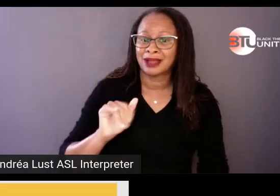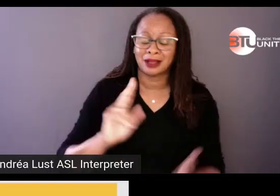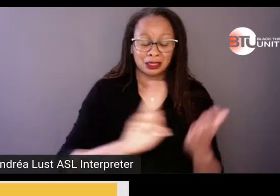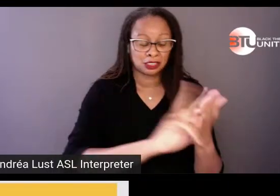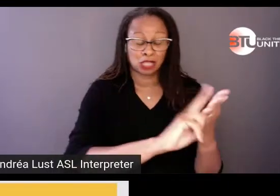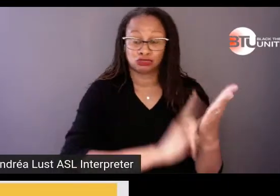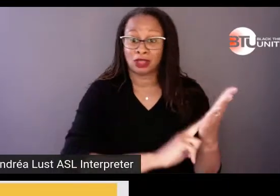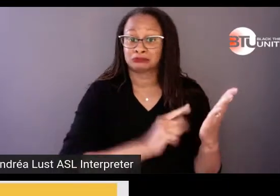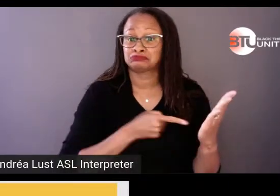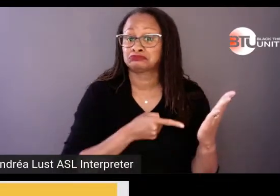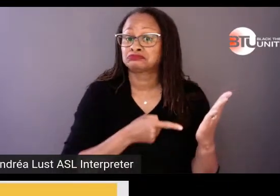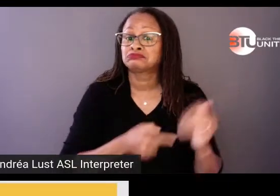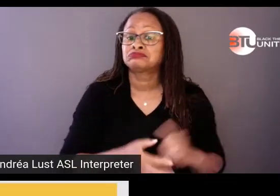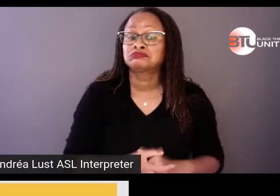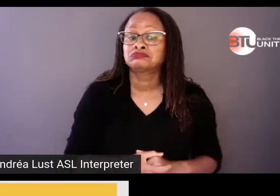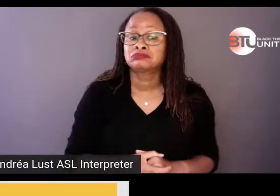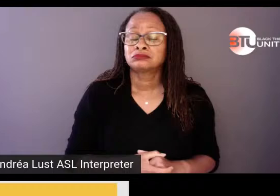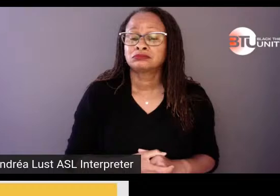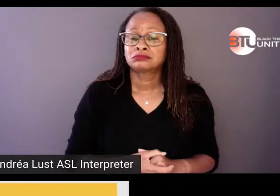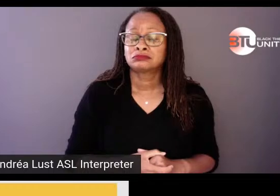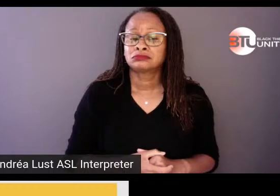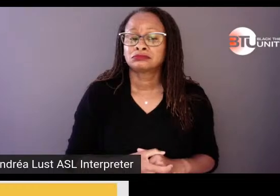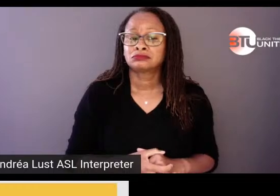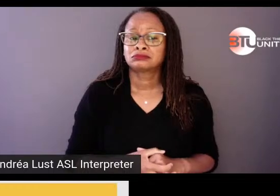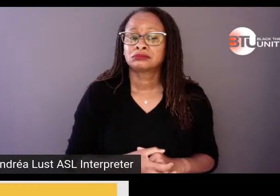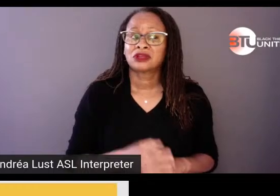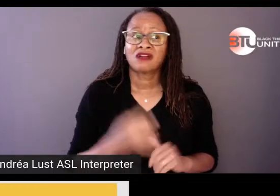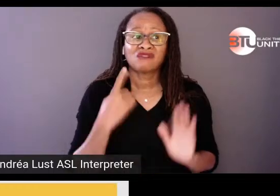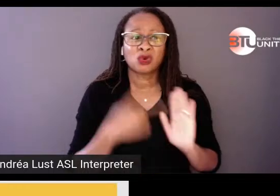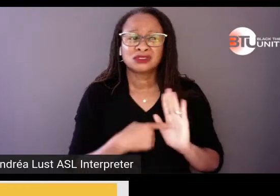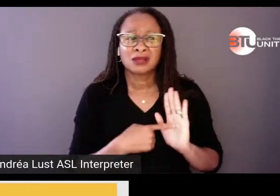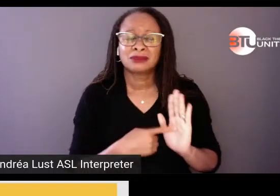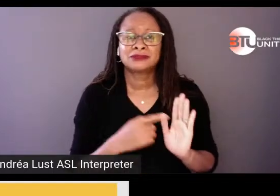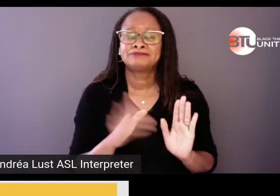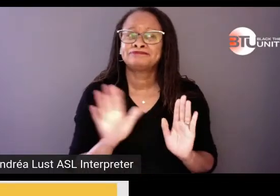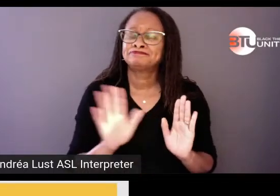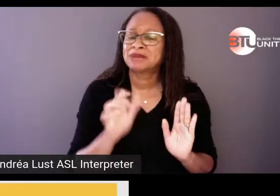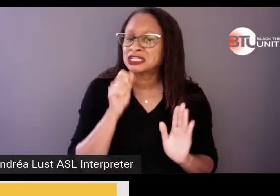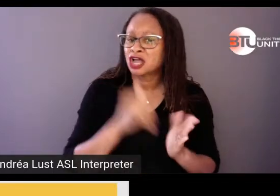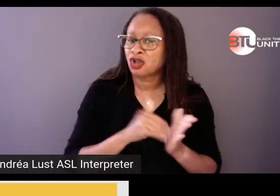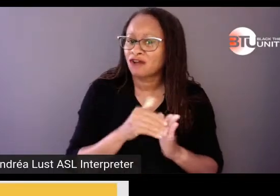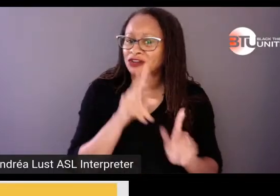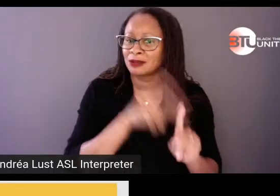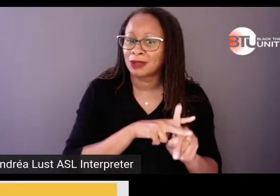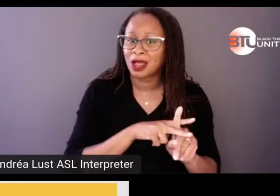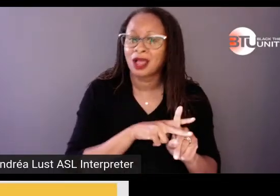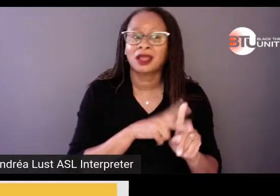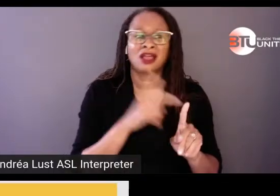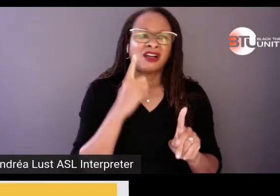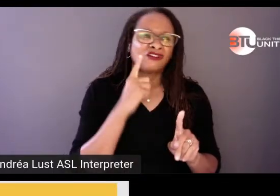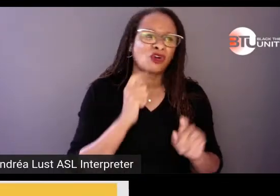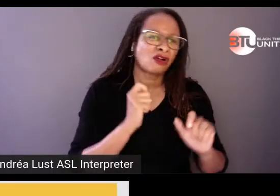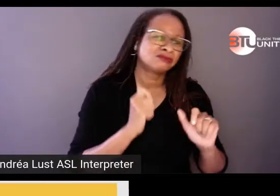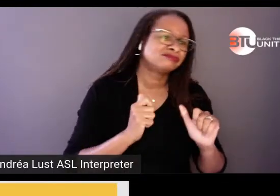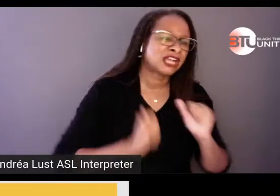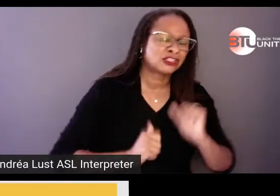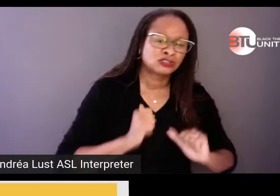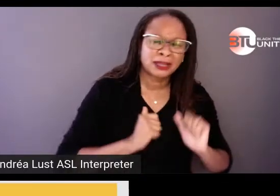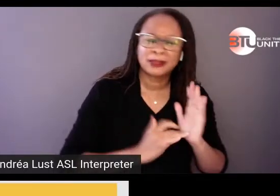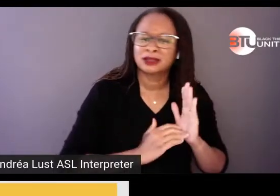For example, it doesn't apply so much in the arts and entertainment world